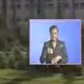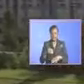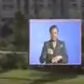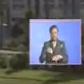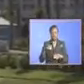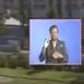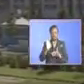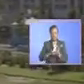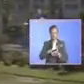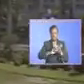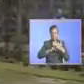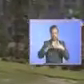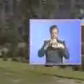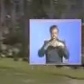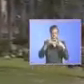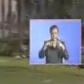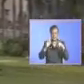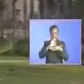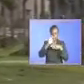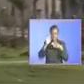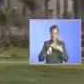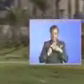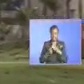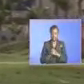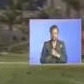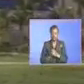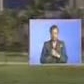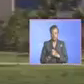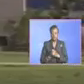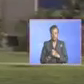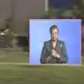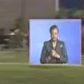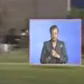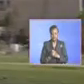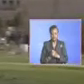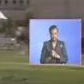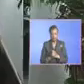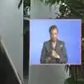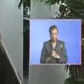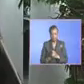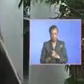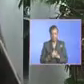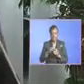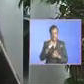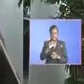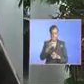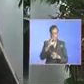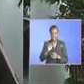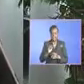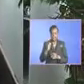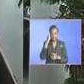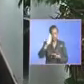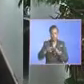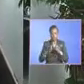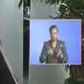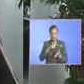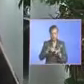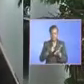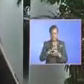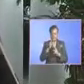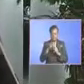an end. I'm sure they're working through their punch lists. The SLS is about to open this month, so that is going to come on